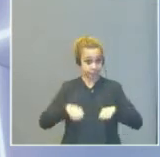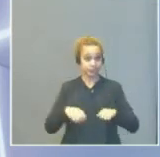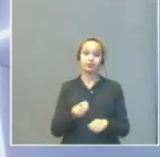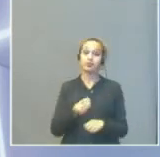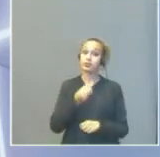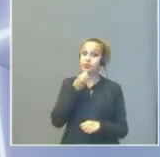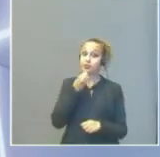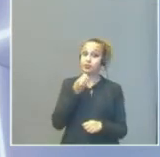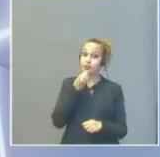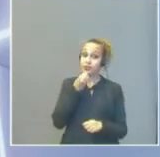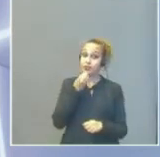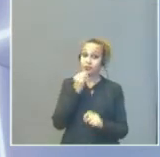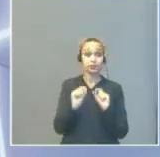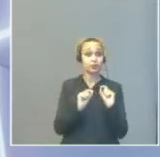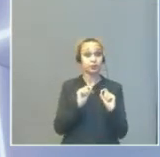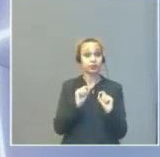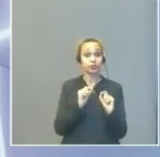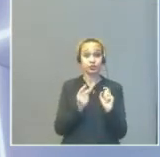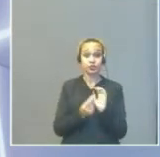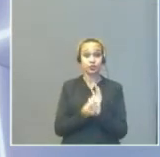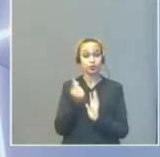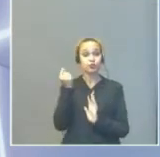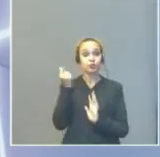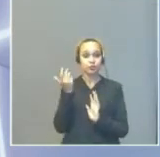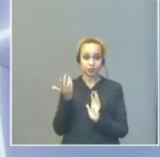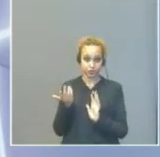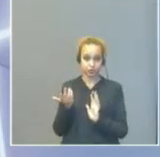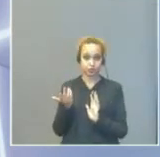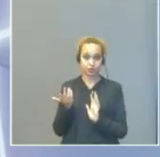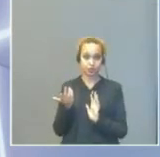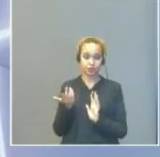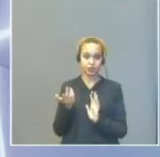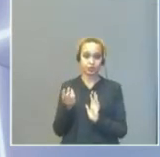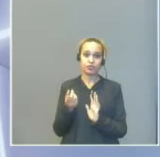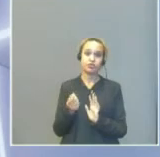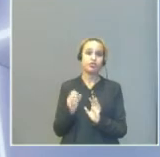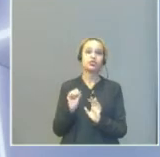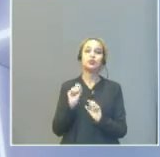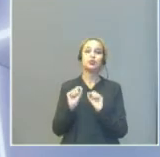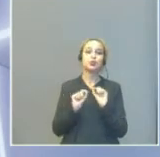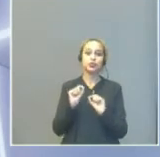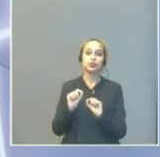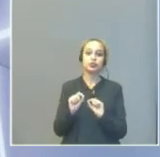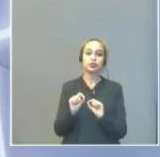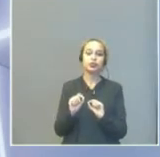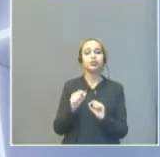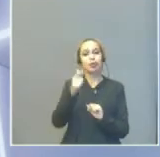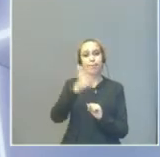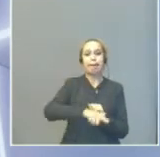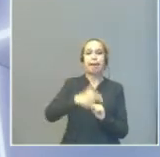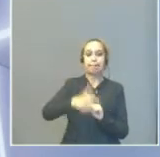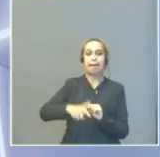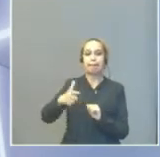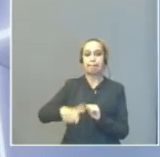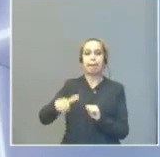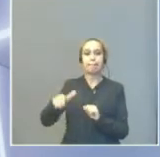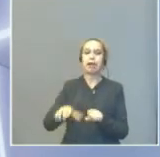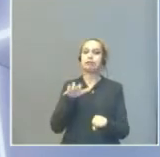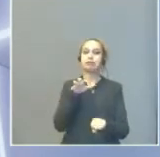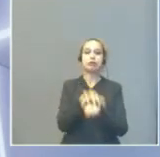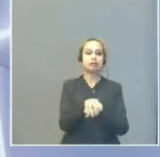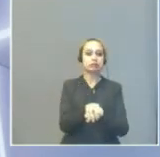to steal away from the colonial repetitiveness, the toxic